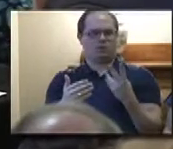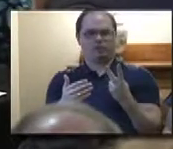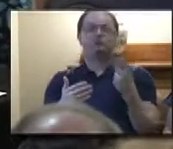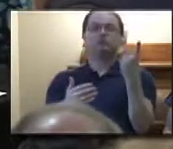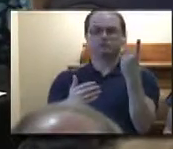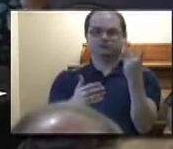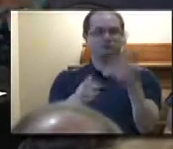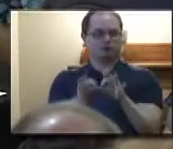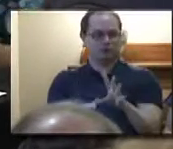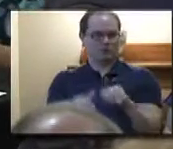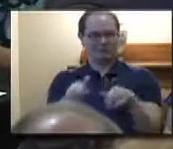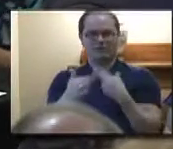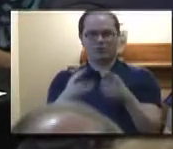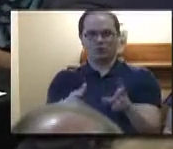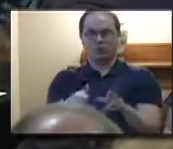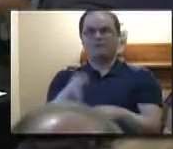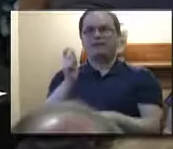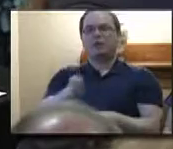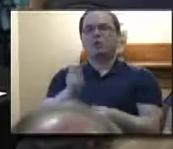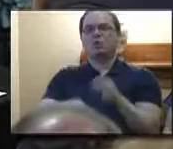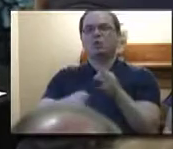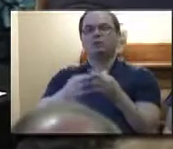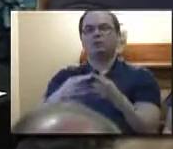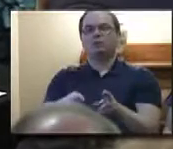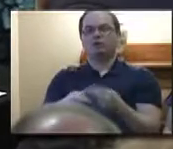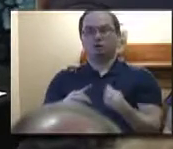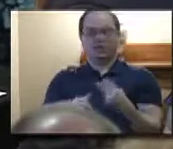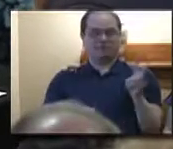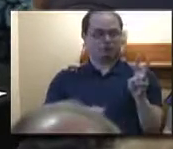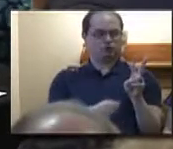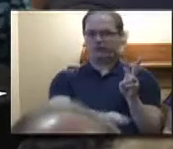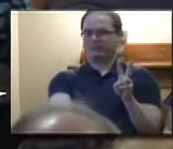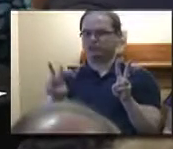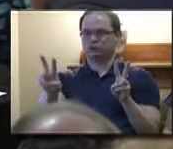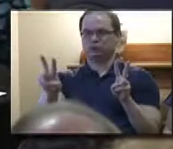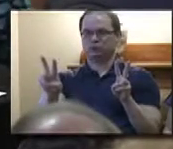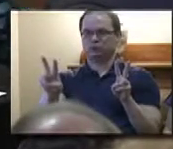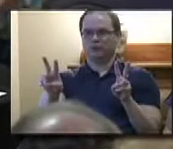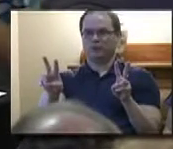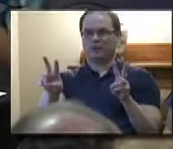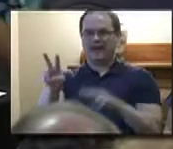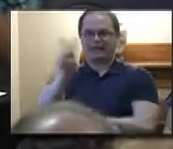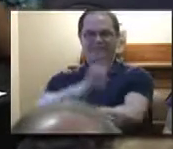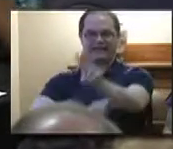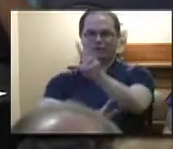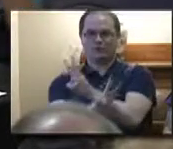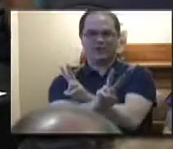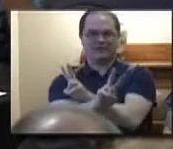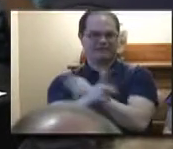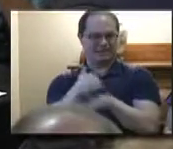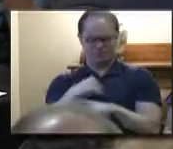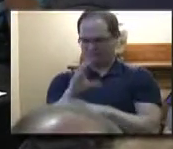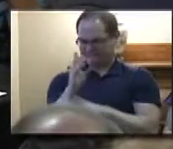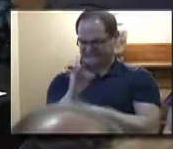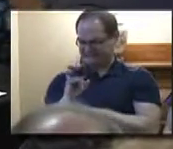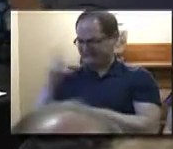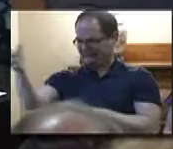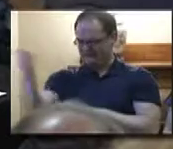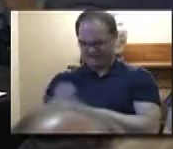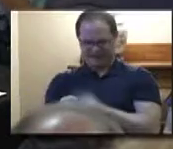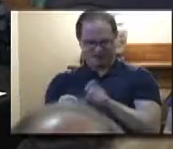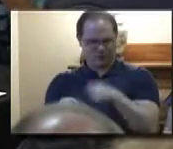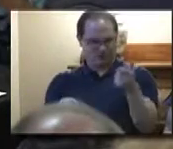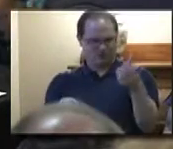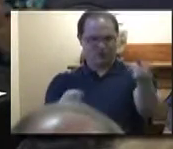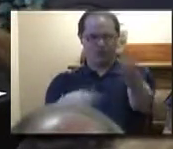two interpreters, but in a courtroom you'll have two, and then two, you know, take their place, and then you'd have the CDIs, and then you'd have